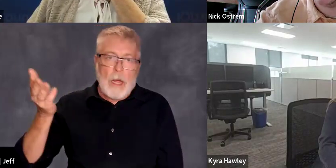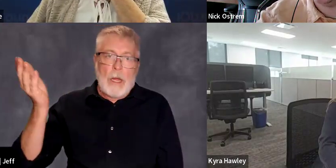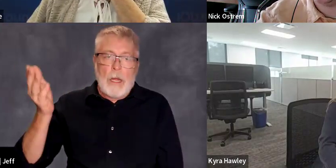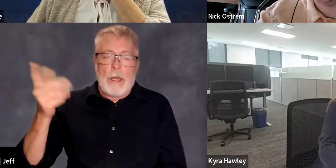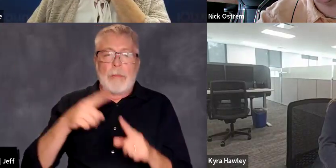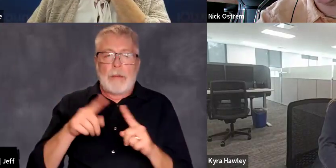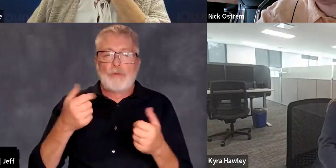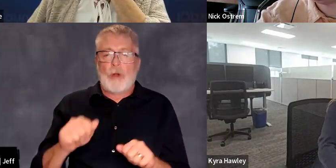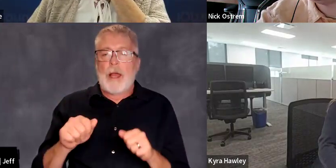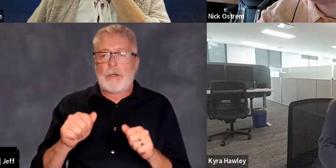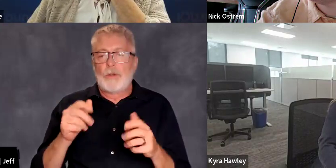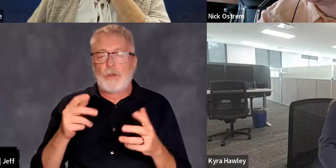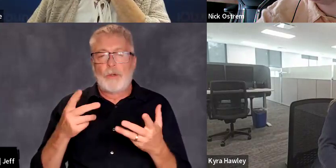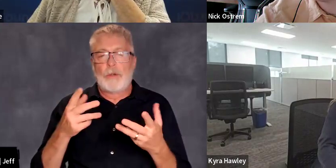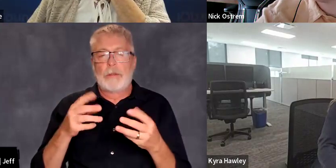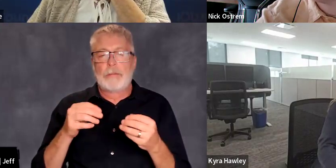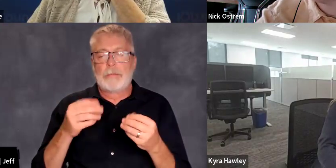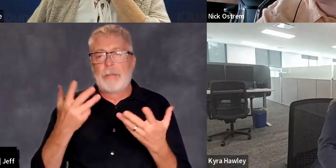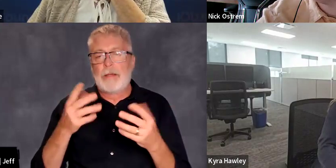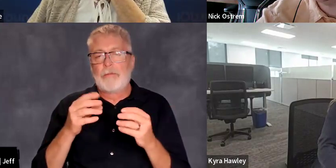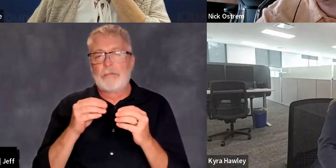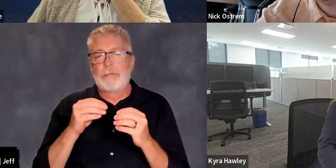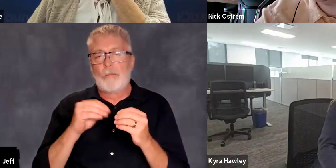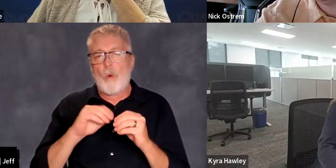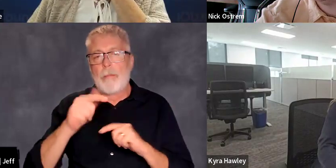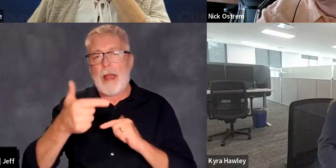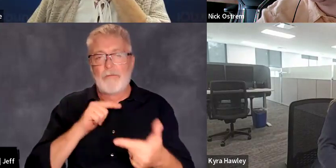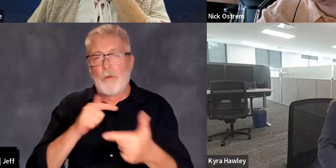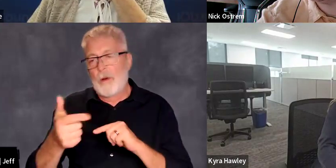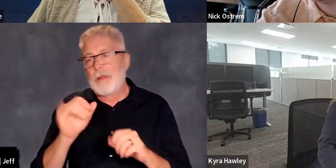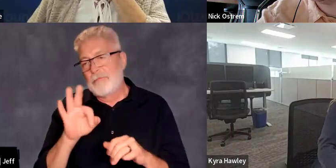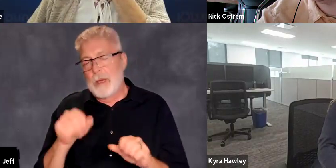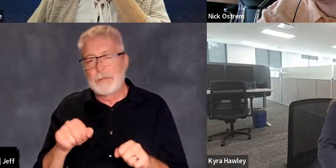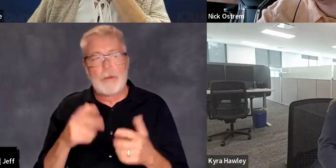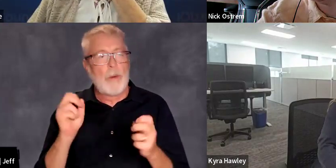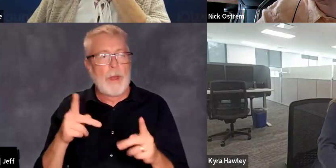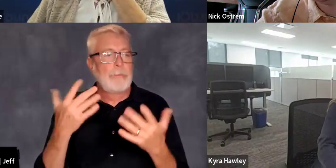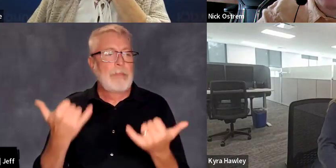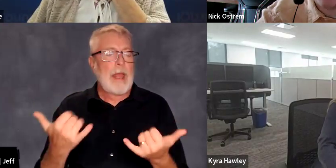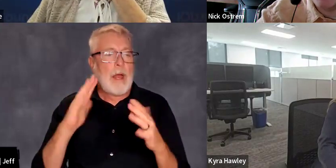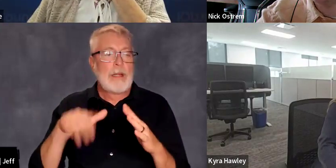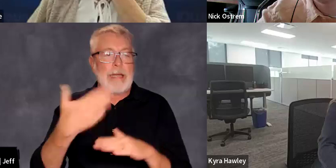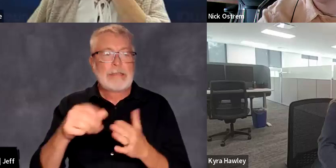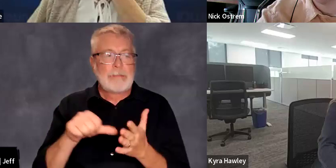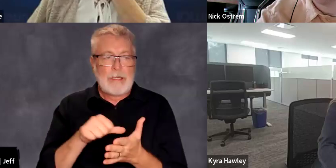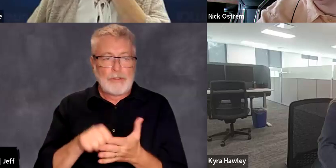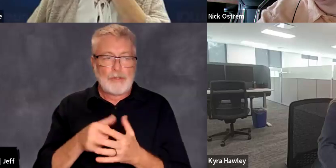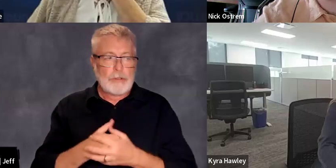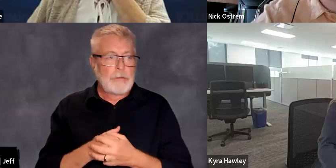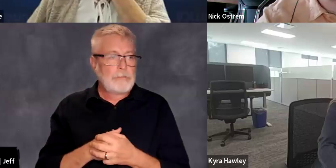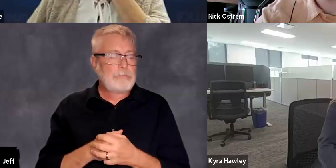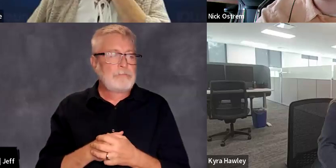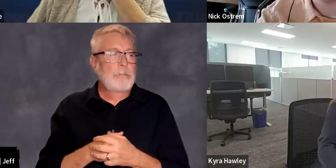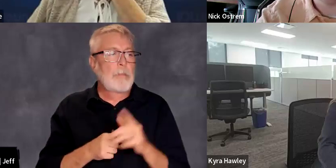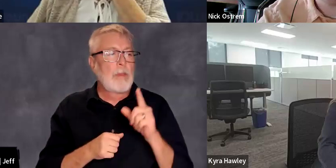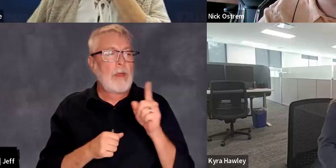break it up kind of as much as I can. All right. We'll head on to the next page. The